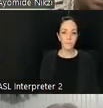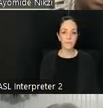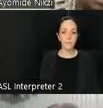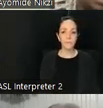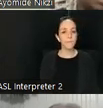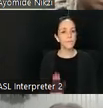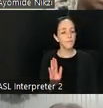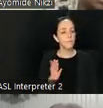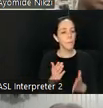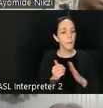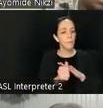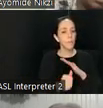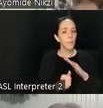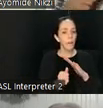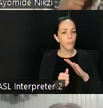PSFs, the